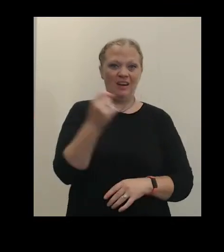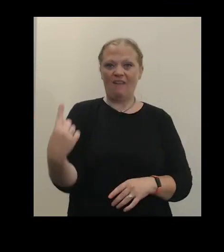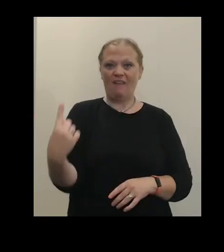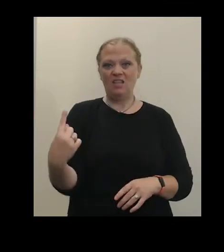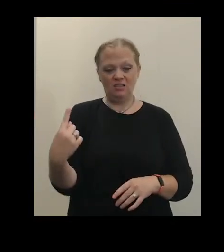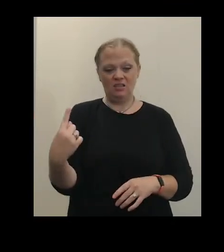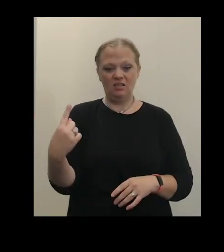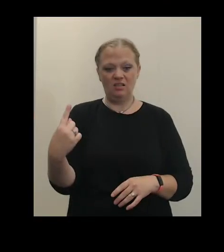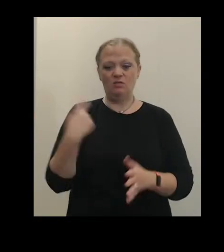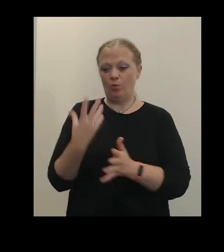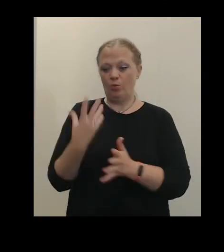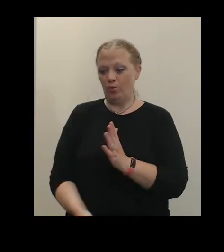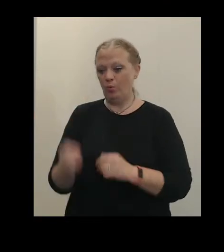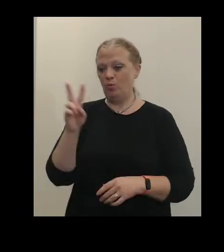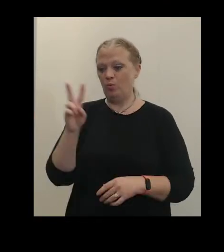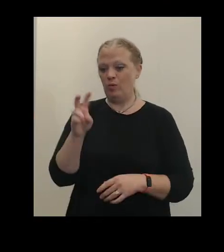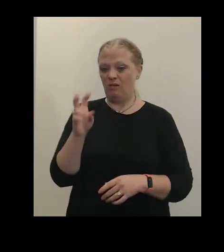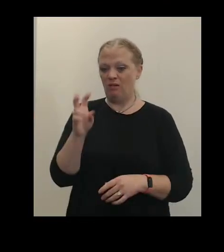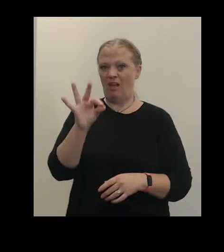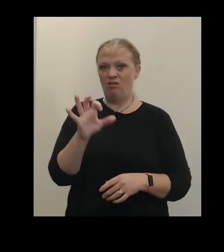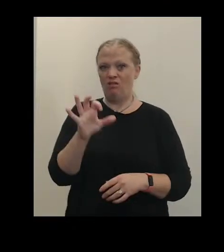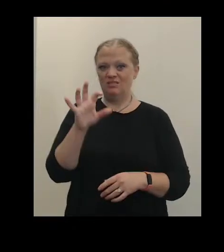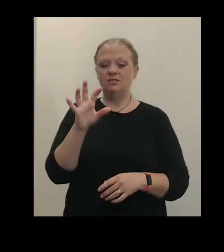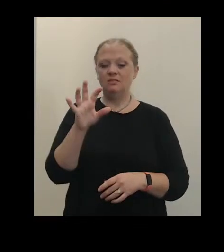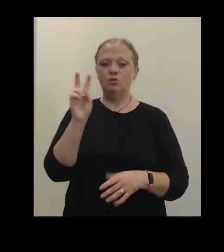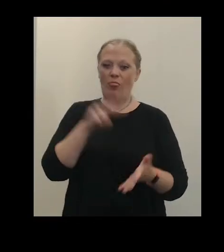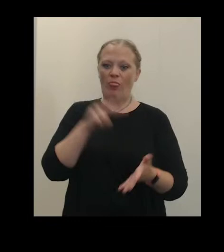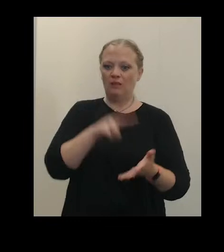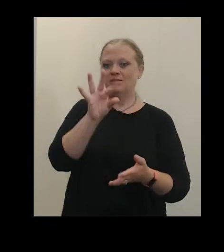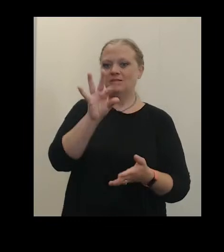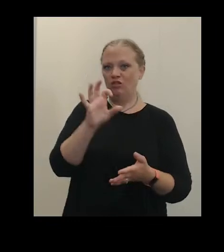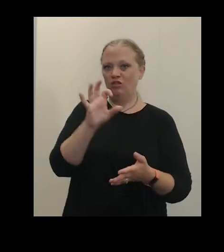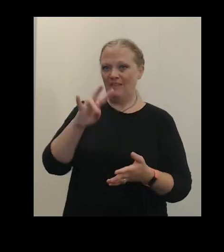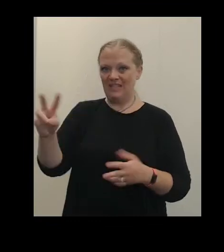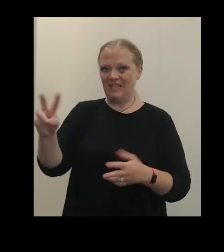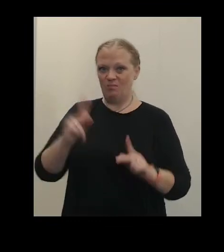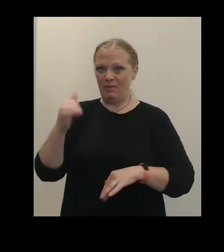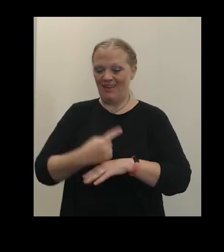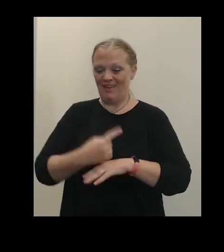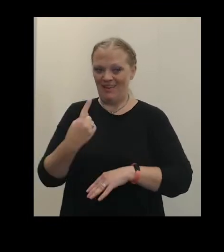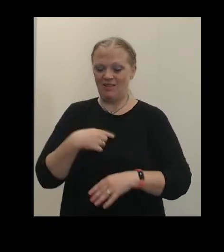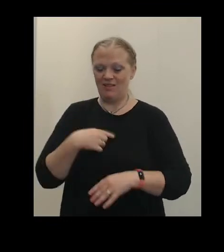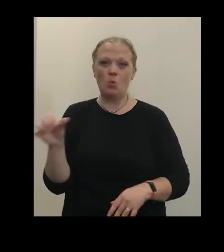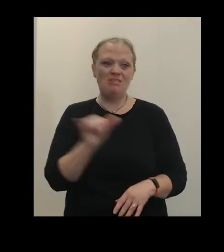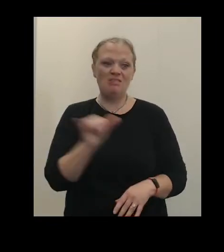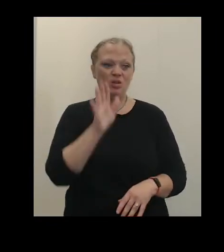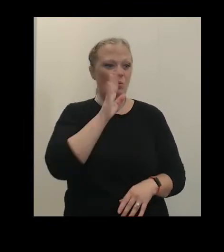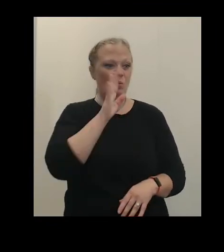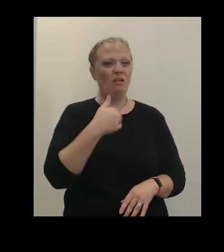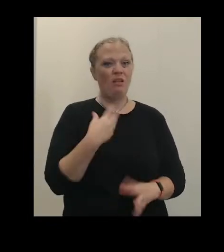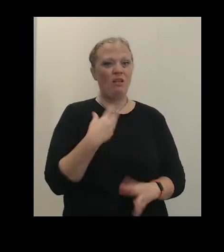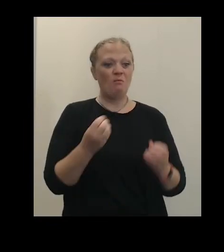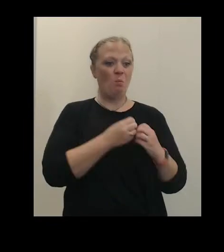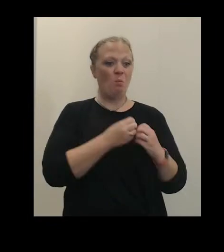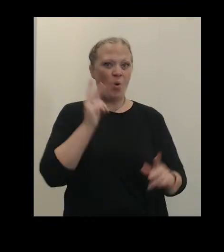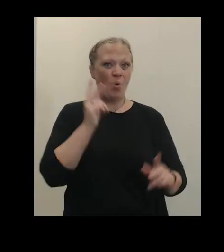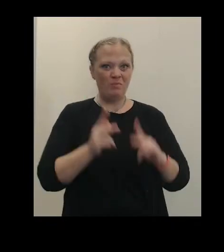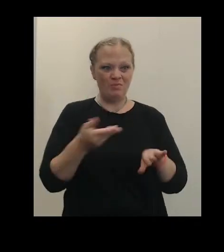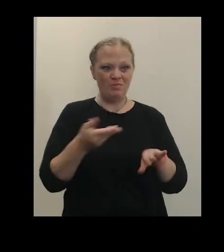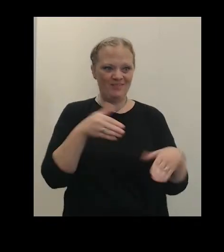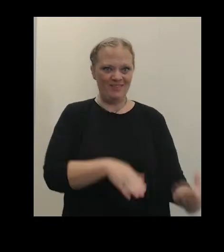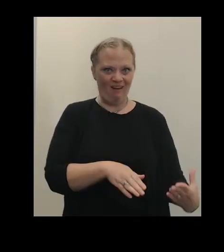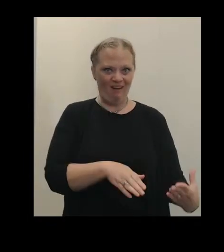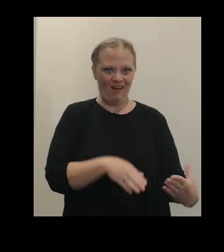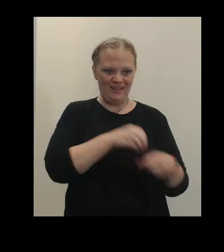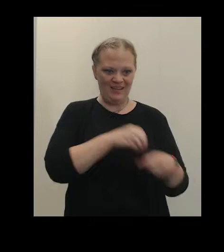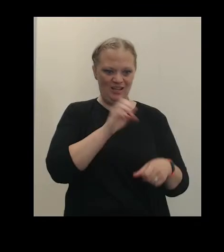lost 2,977 people on that one day. Well, very soon we're going to have more people that have perished in Erie County from